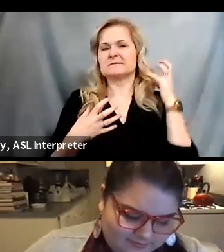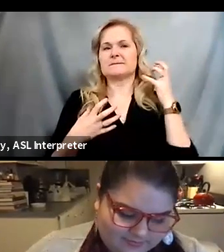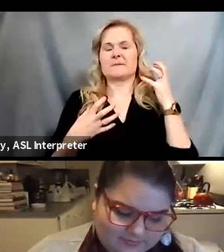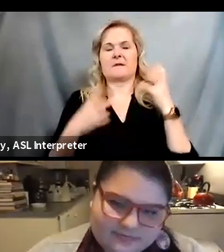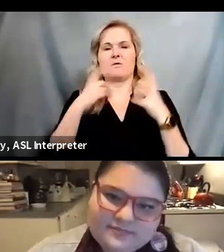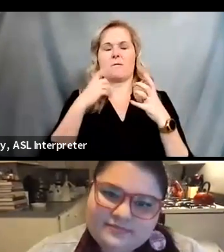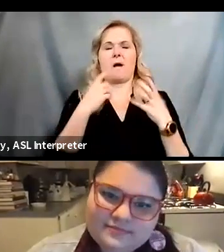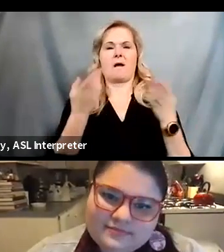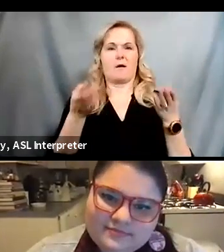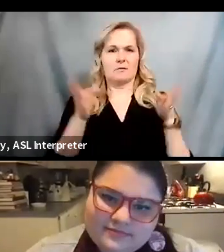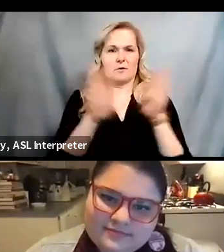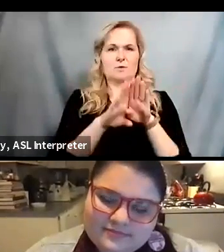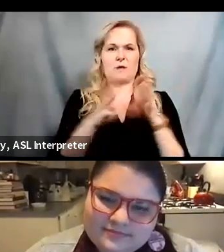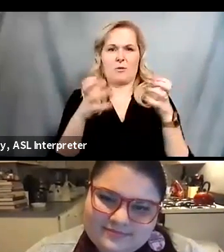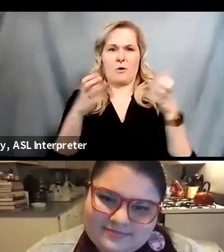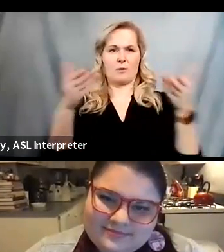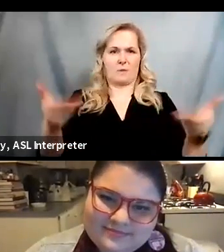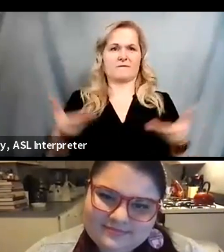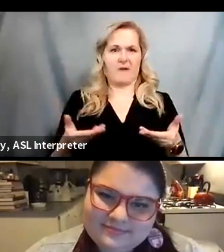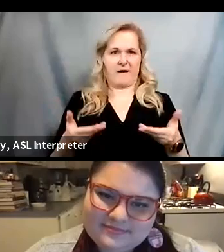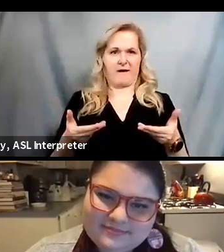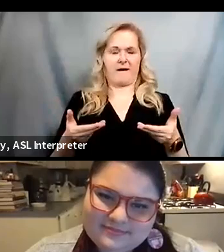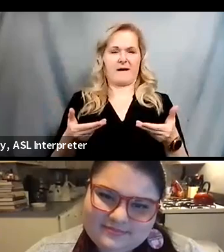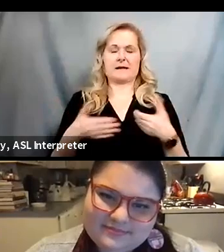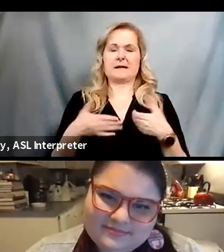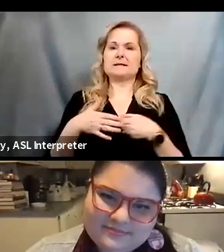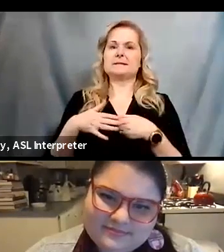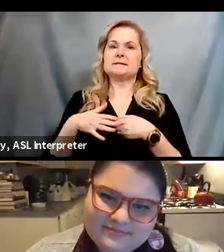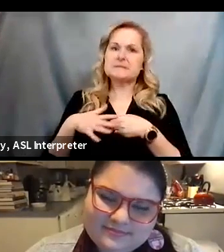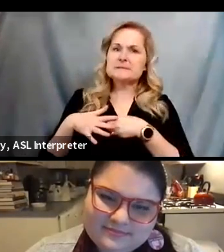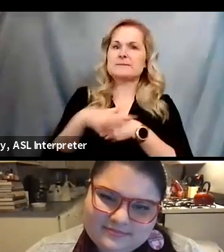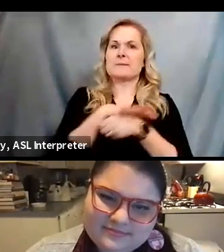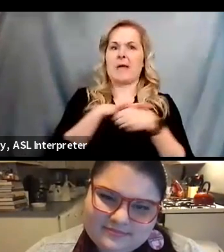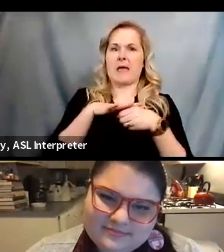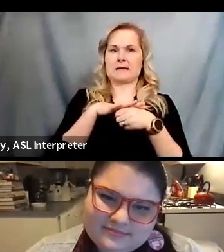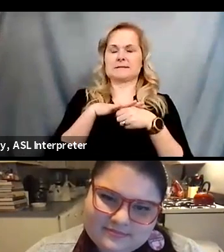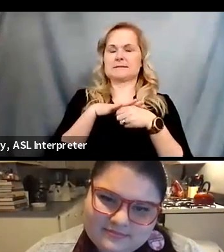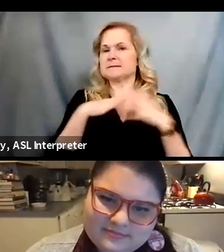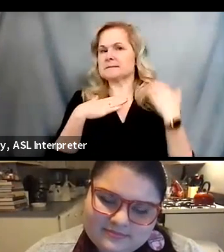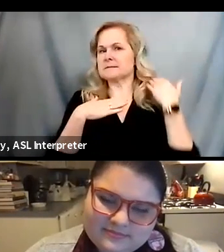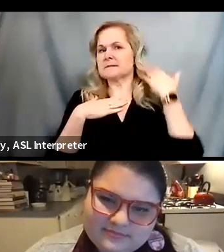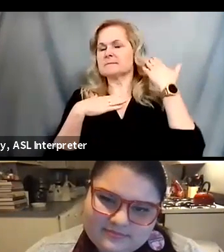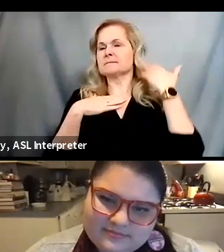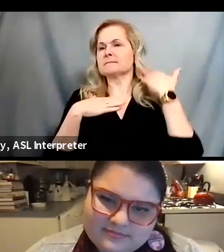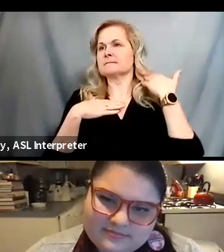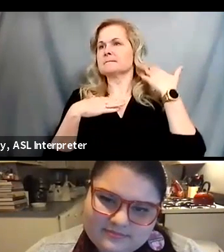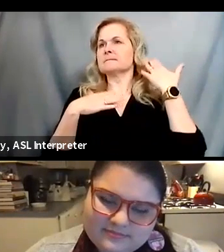I just want to invite like space at the top of the neck and